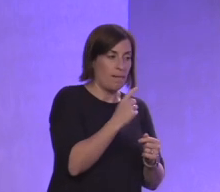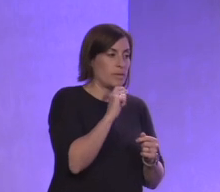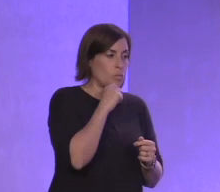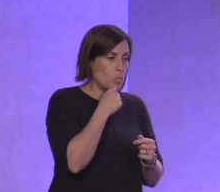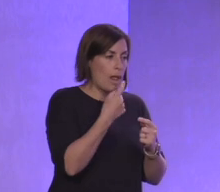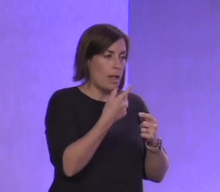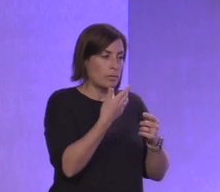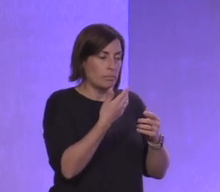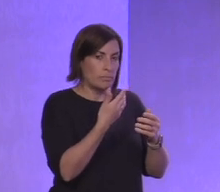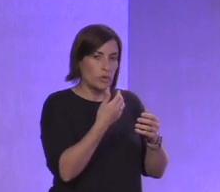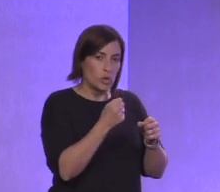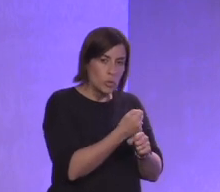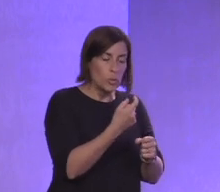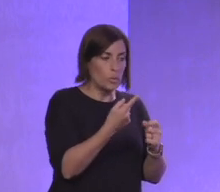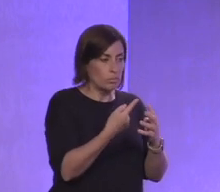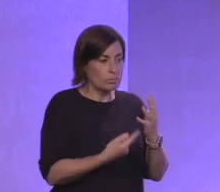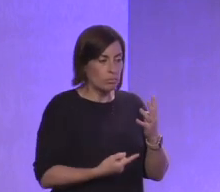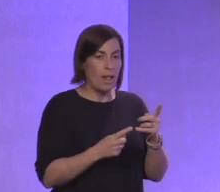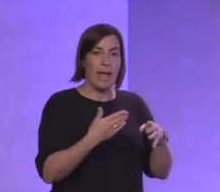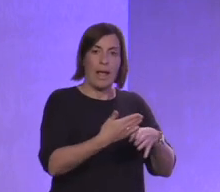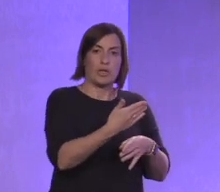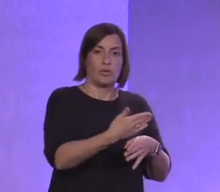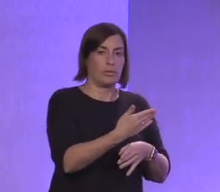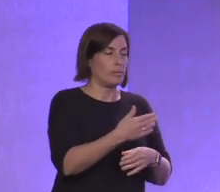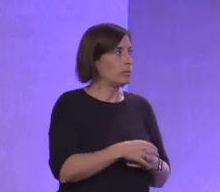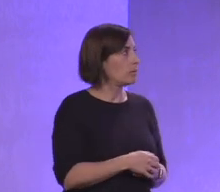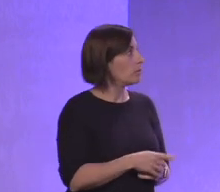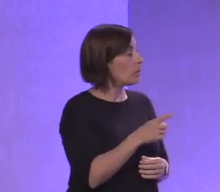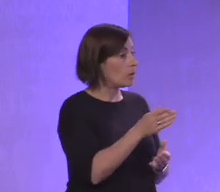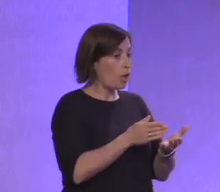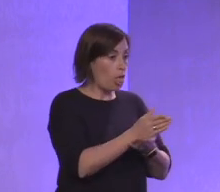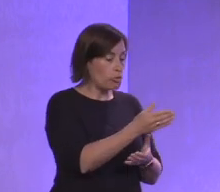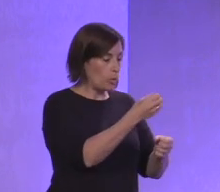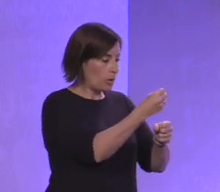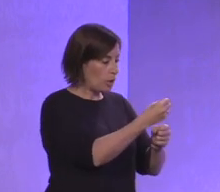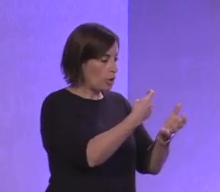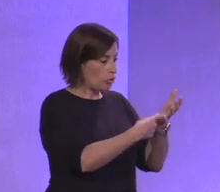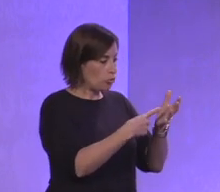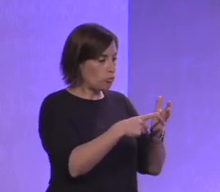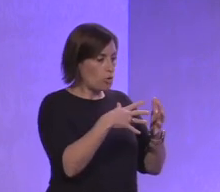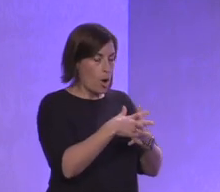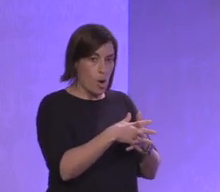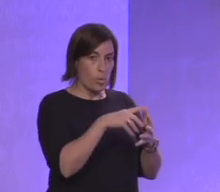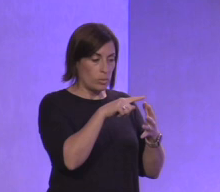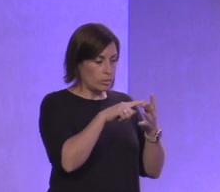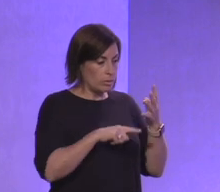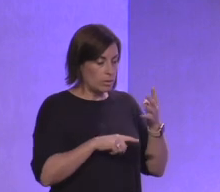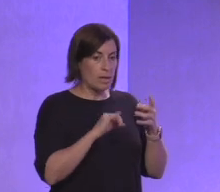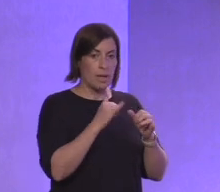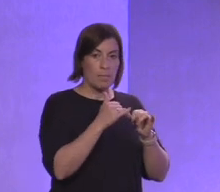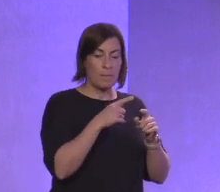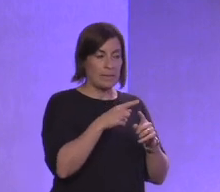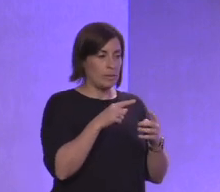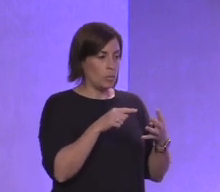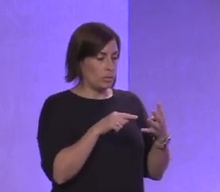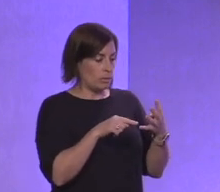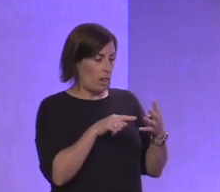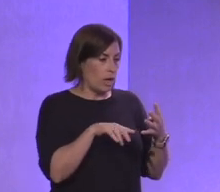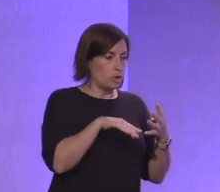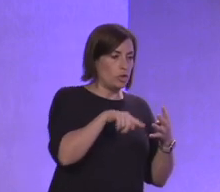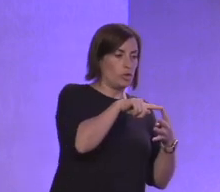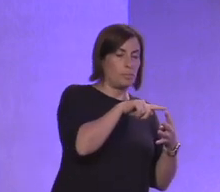take. As you go through the GROW model, you will probably find that you'll loop back and forth through the different stages, and that's absolutely